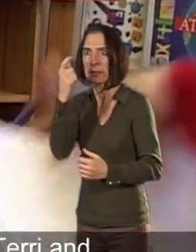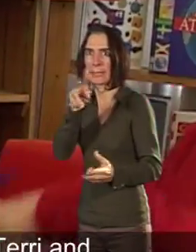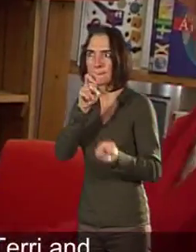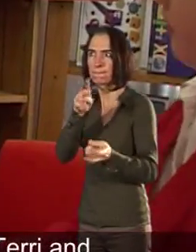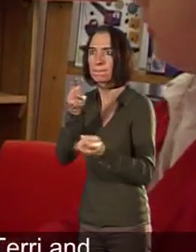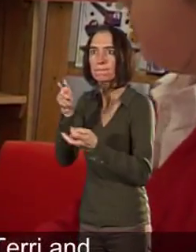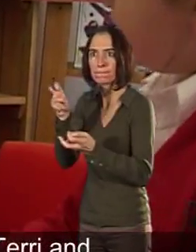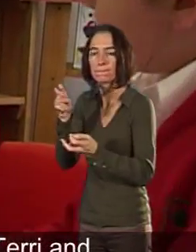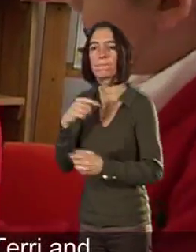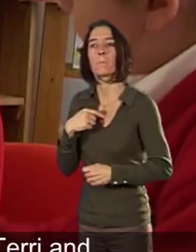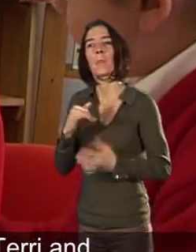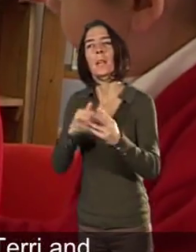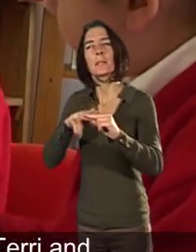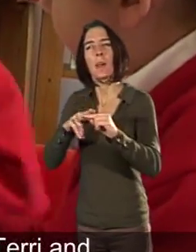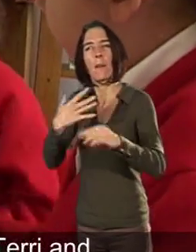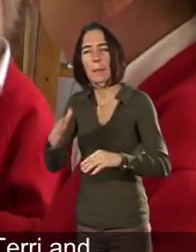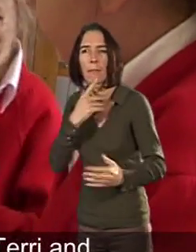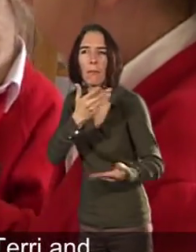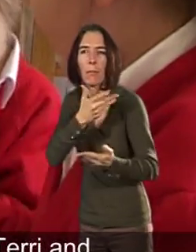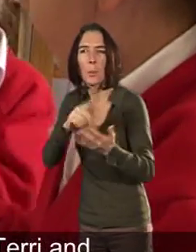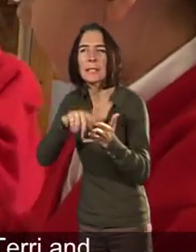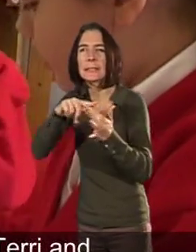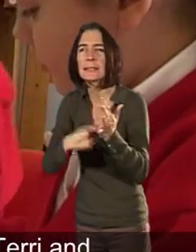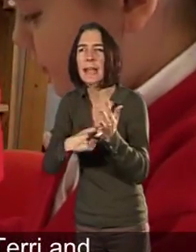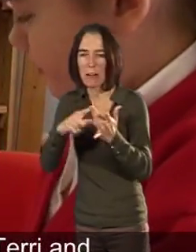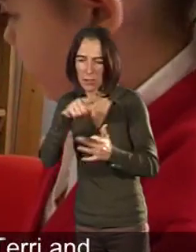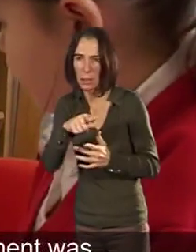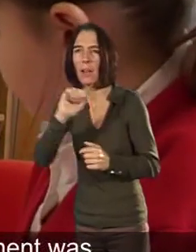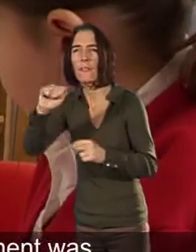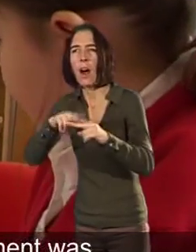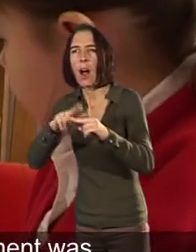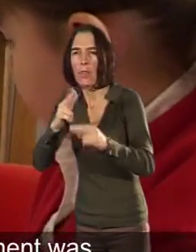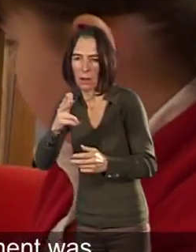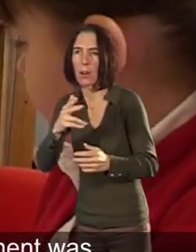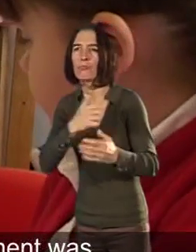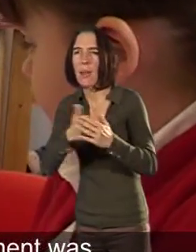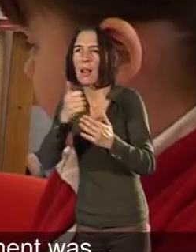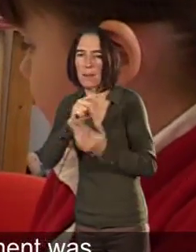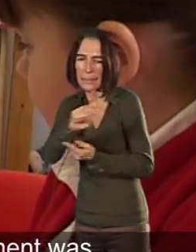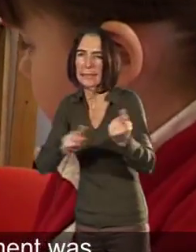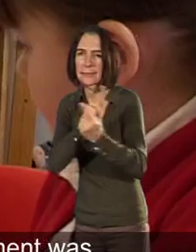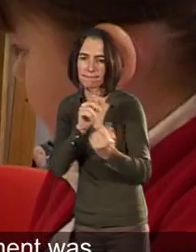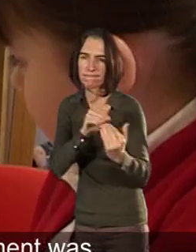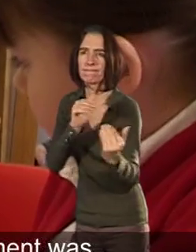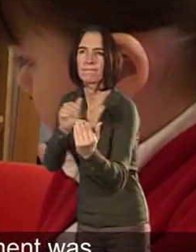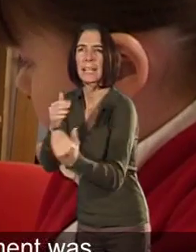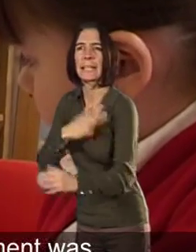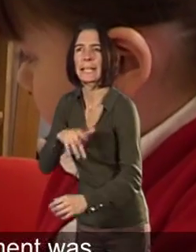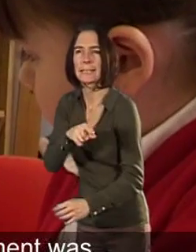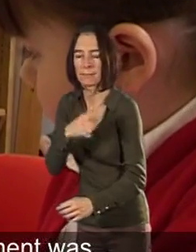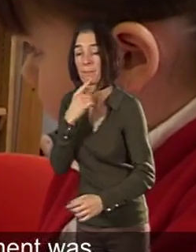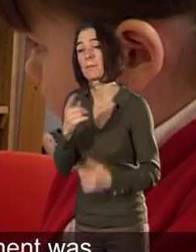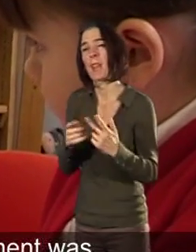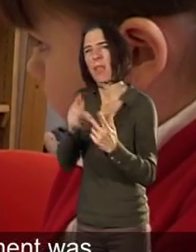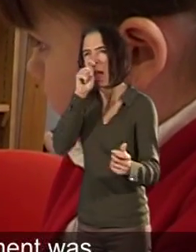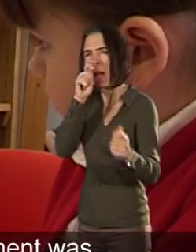Staff at White House also talk to Terry and have regular meetings with her dad about her needs. Another reasonable adjustment was that Changing